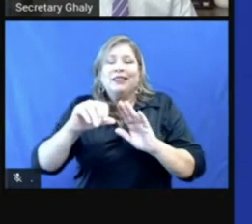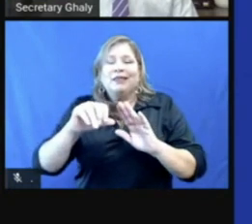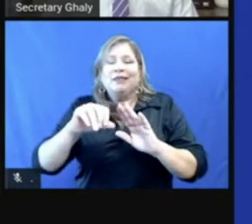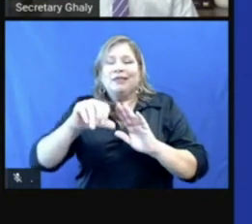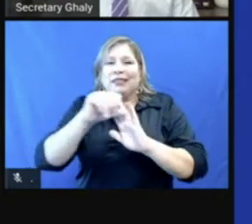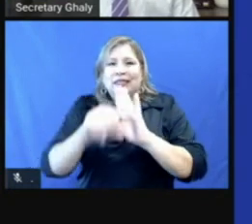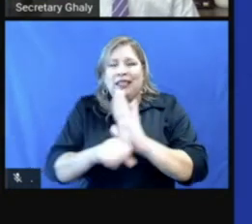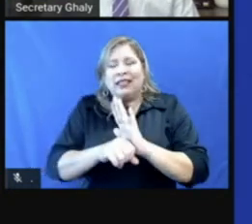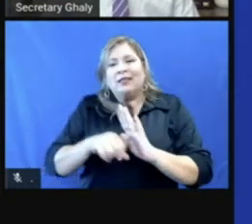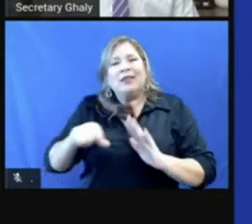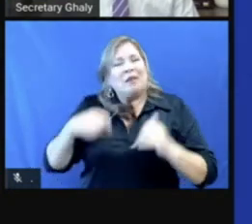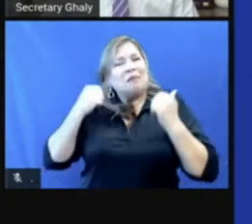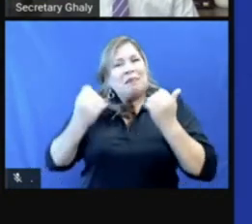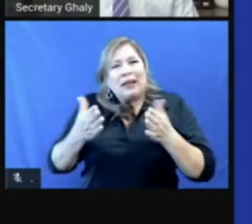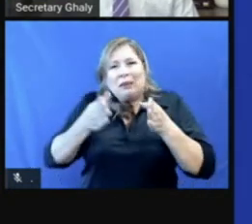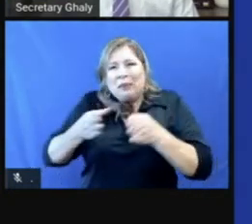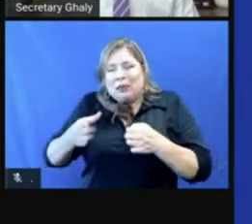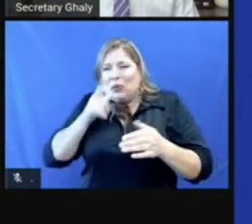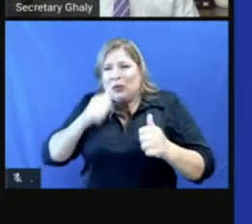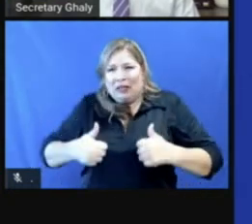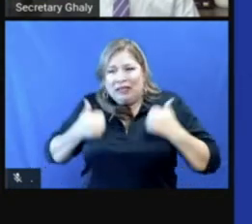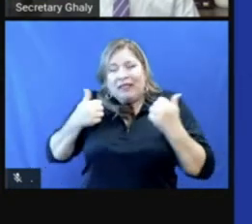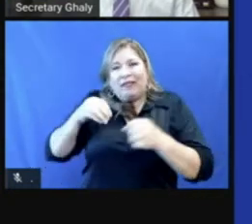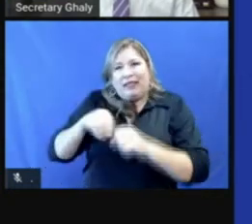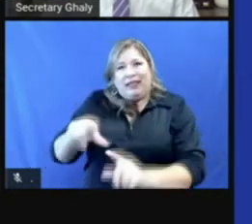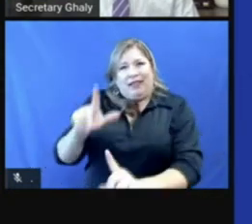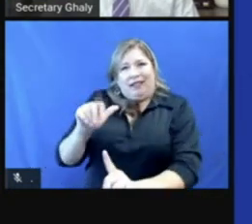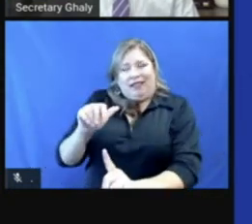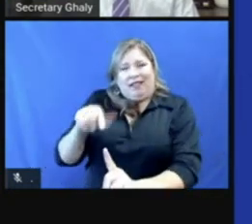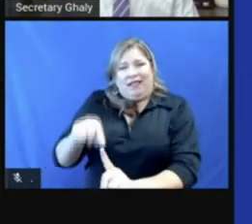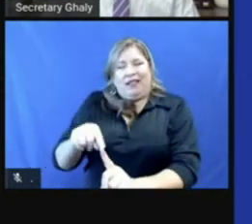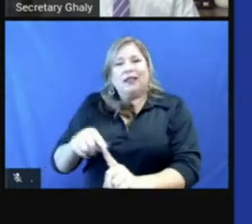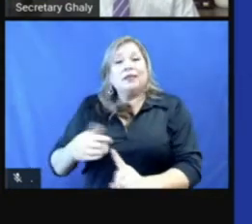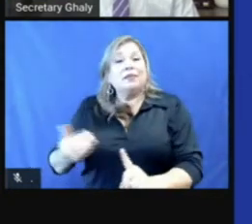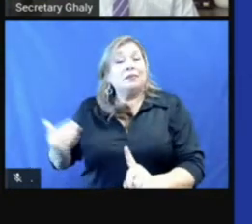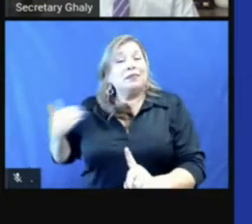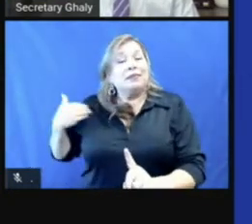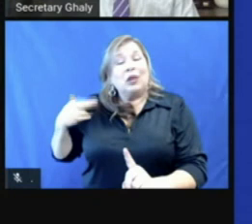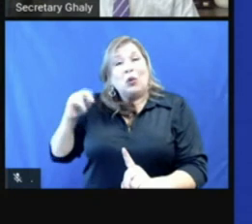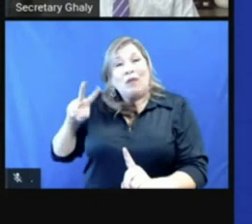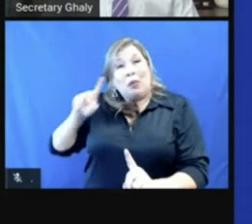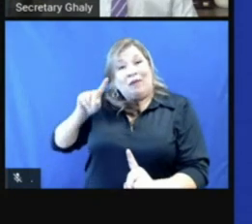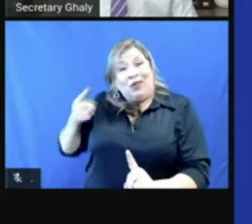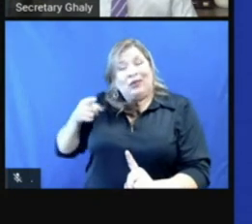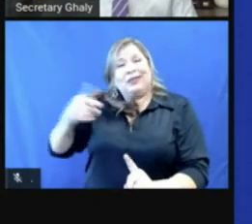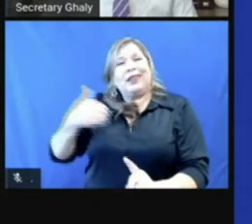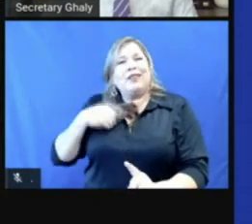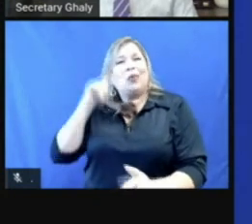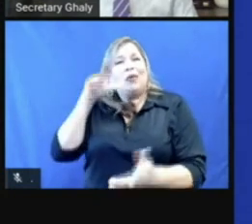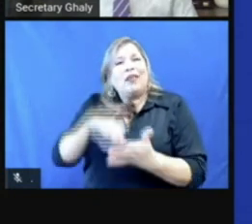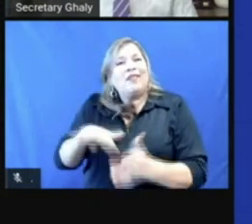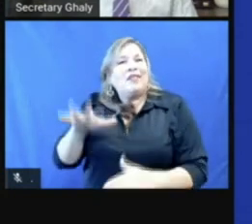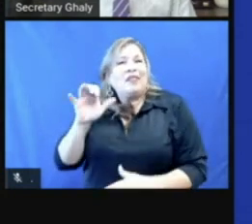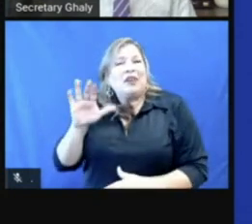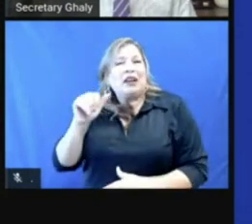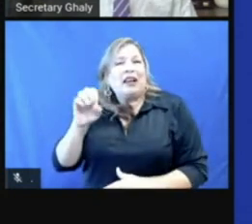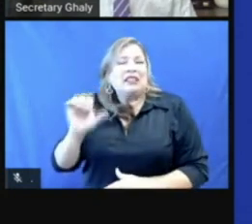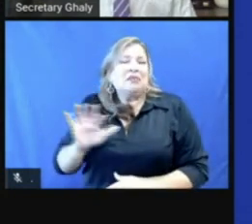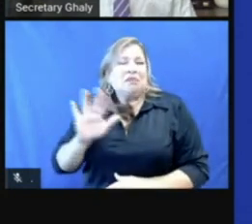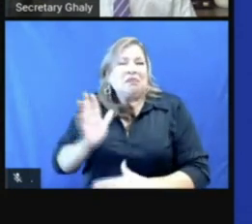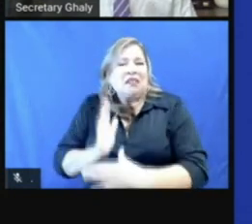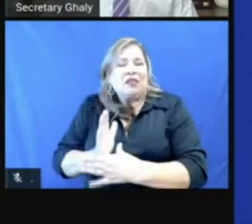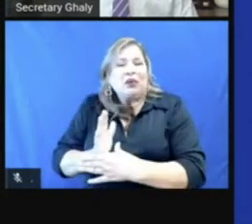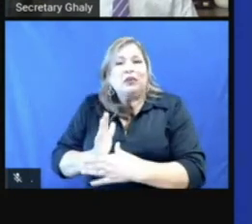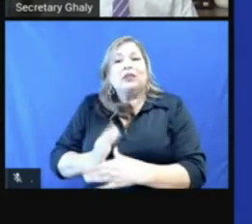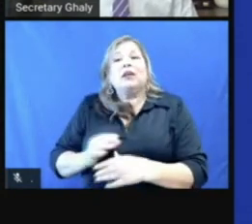populous county, just at the beginning of the month, reporting 1,500 cases a day. A few days, a